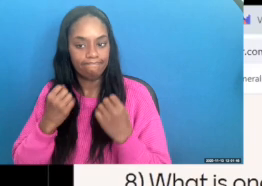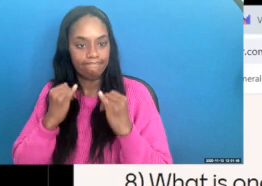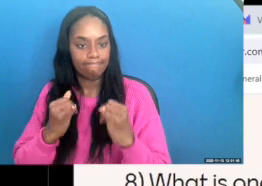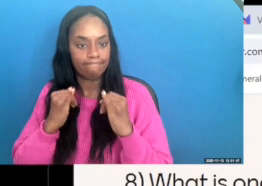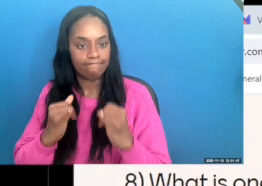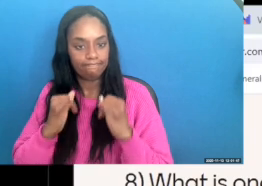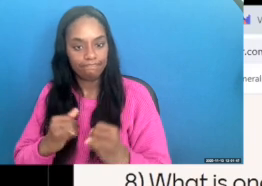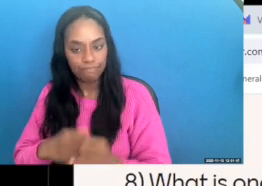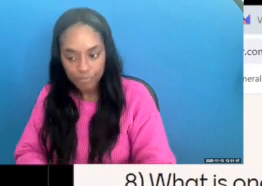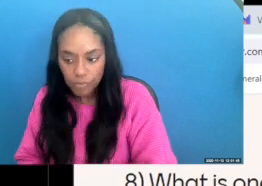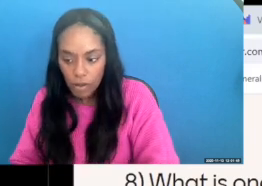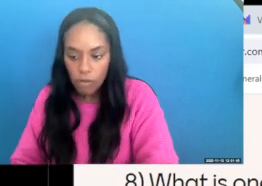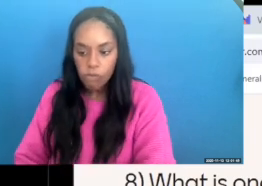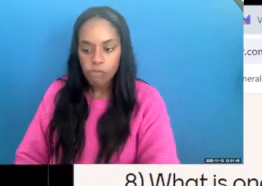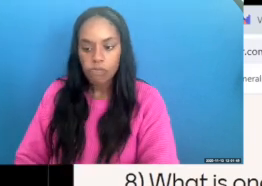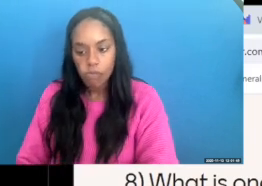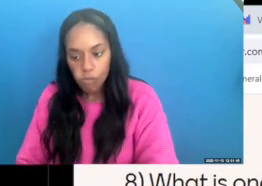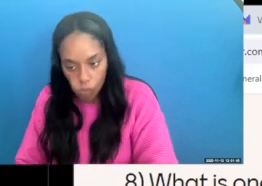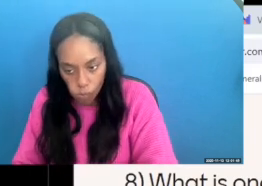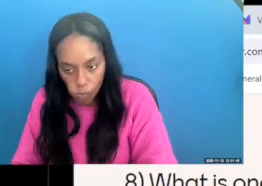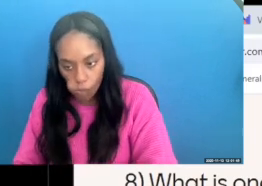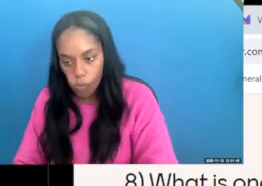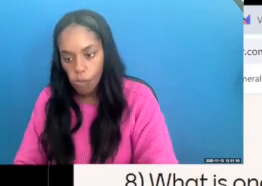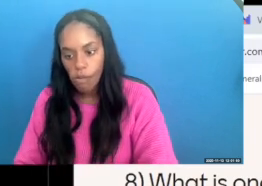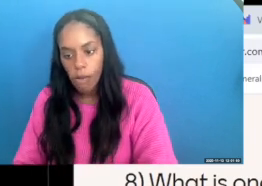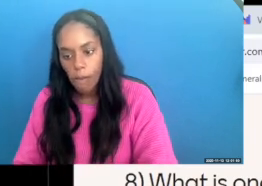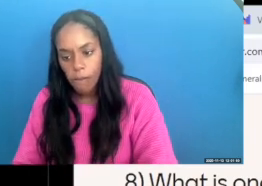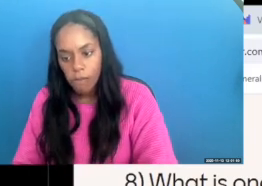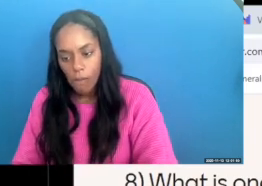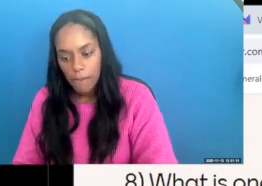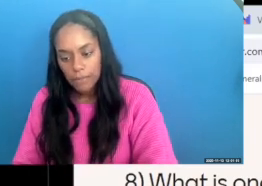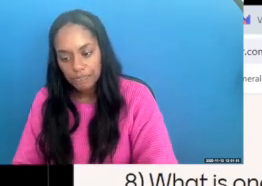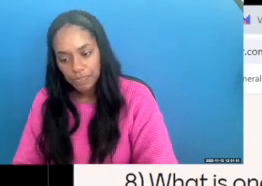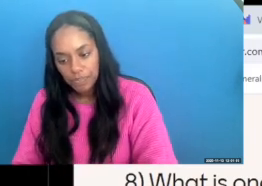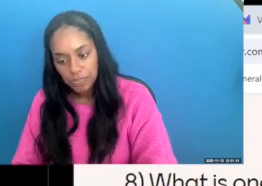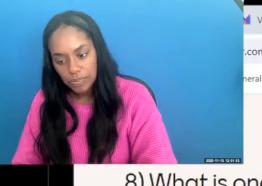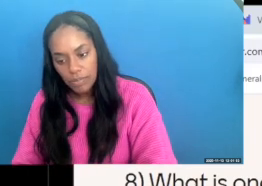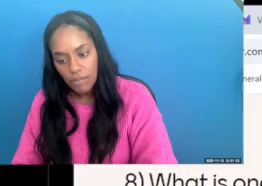I'm going to start voting so that you can mark 5, which you really resonate with.